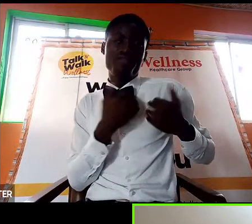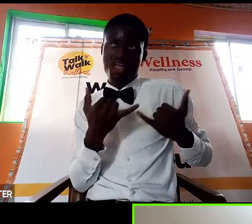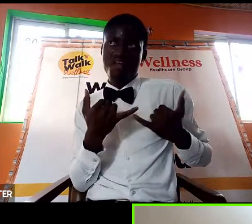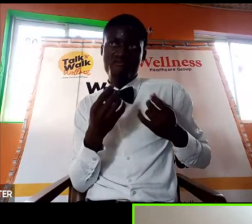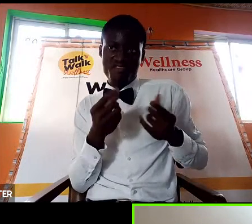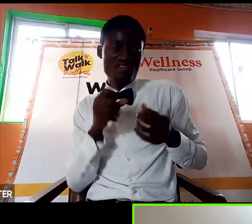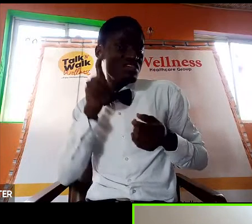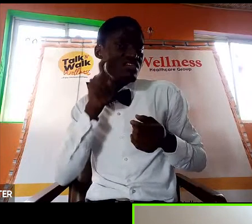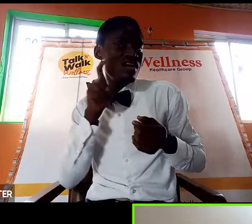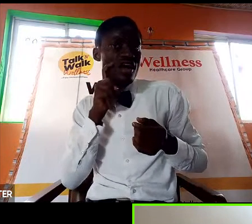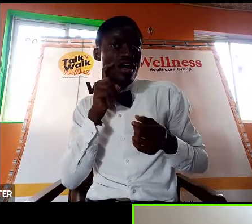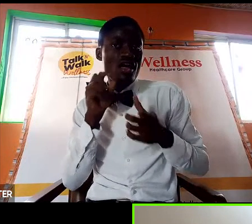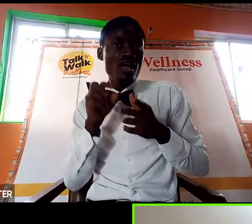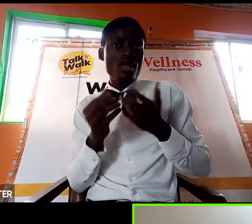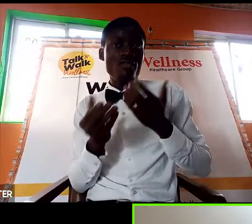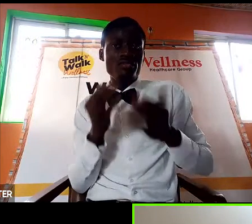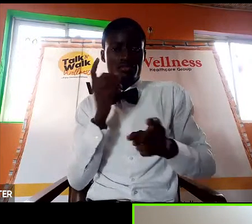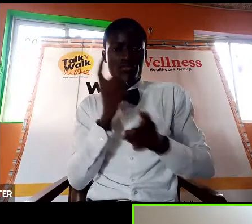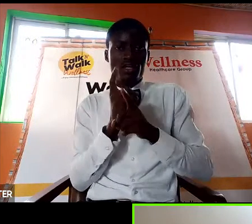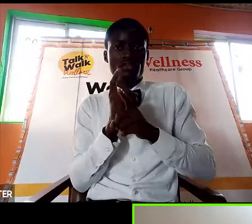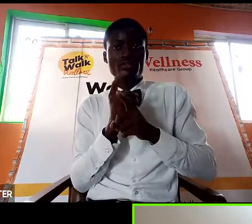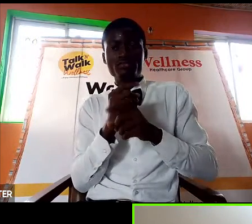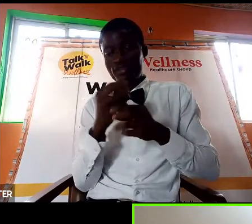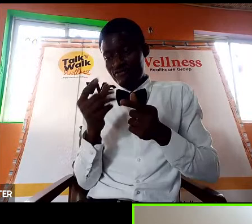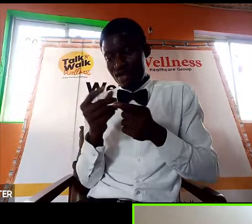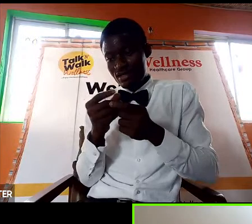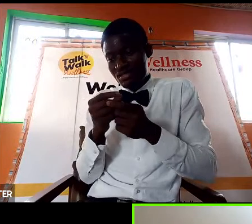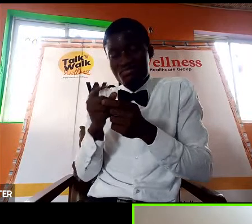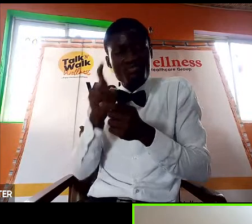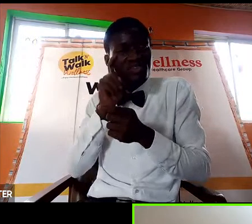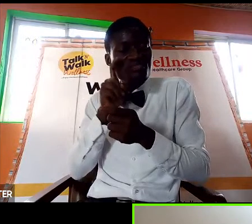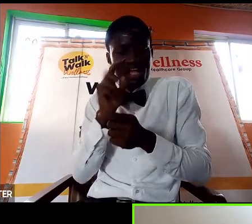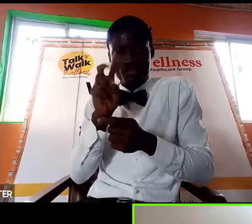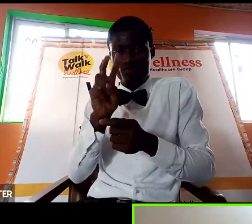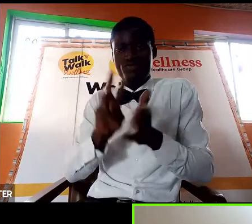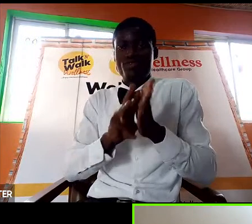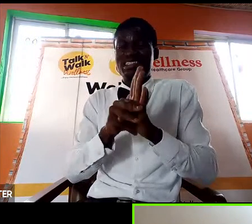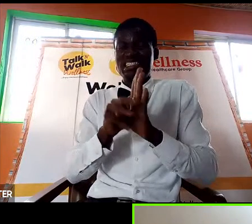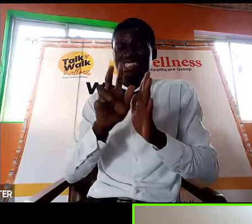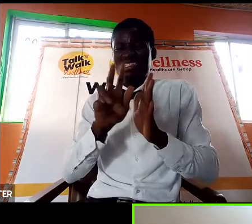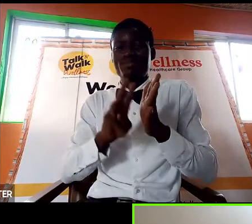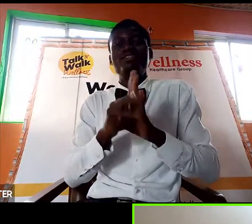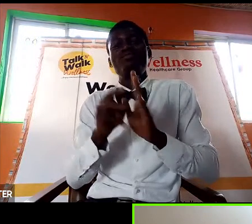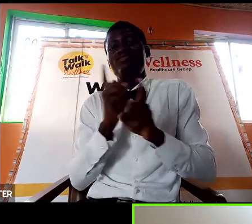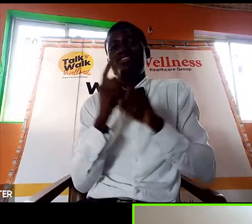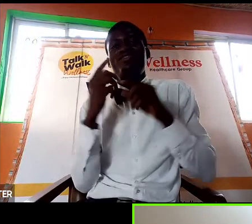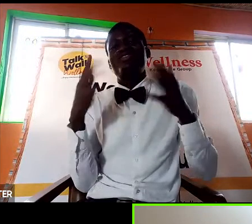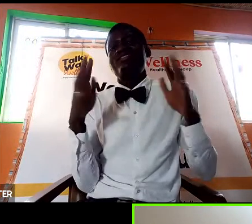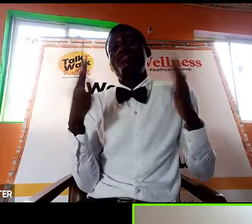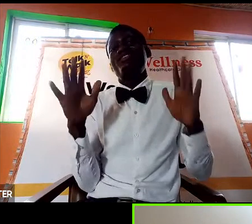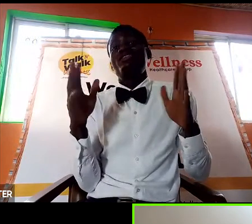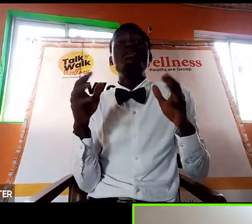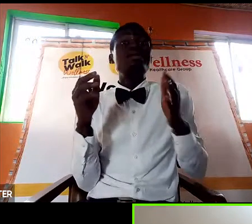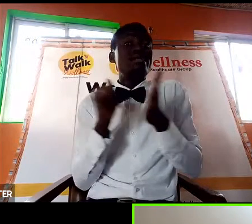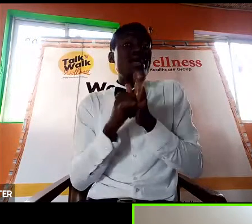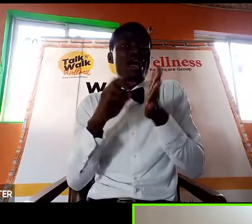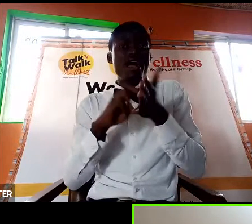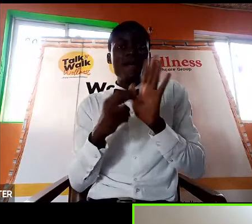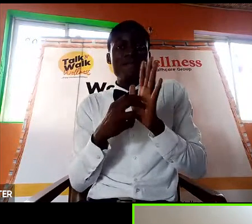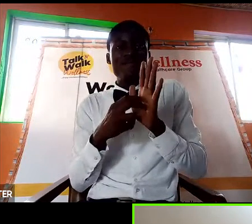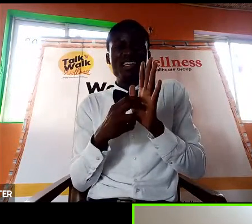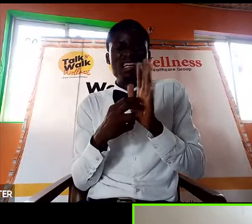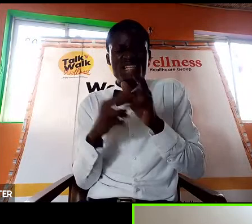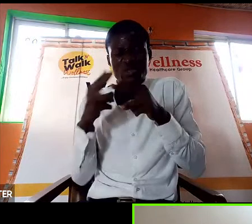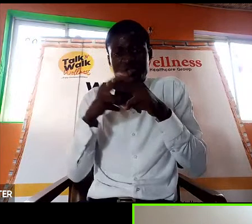on top and 2 minutes, 3 minutes, and then you get it done with. Those are sex, more like quickie. But when you want to make